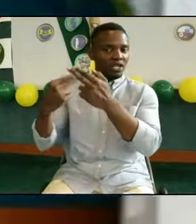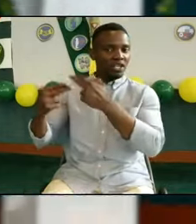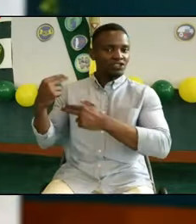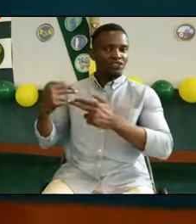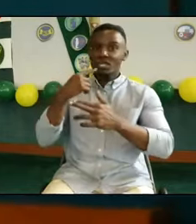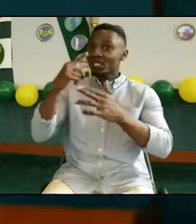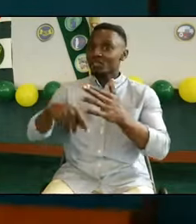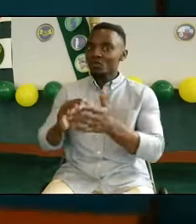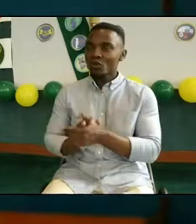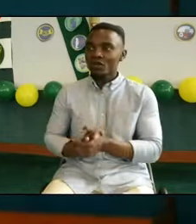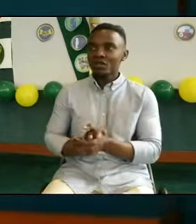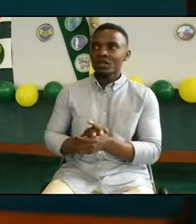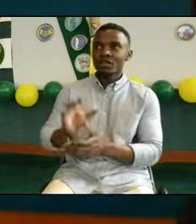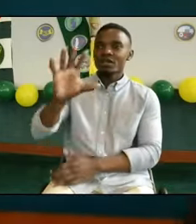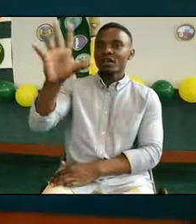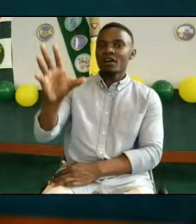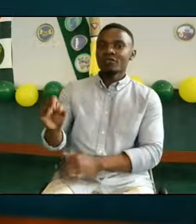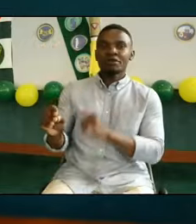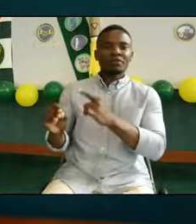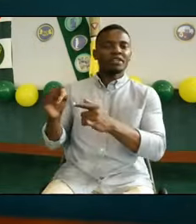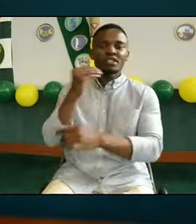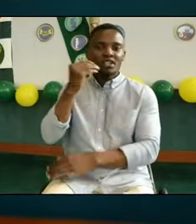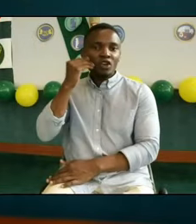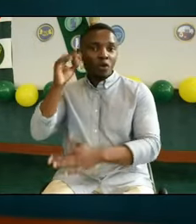The home of what? Civilization, isn't it?